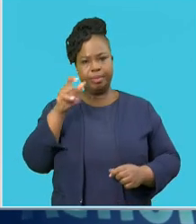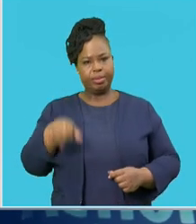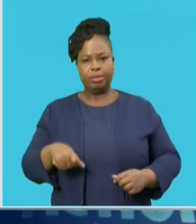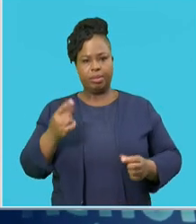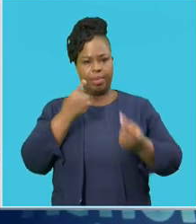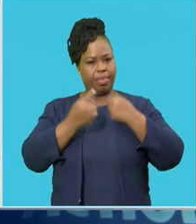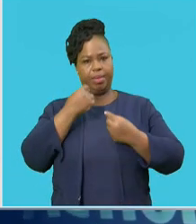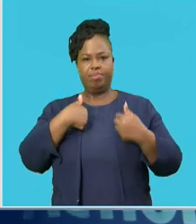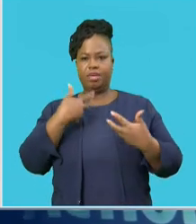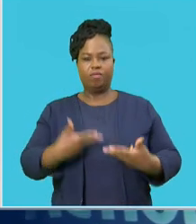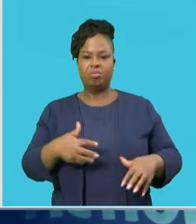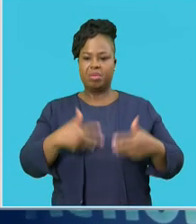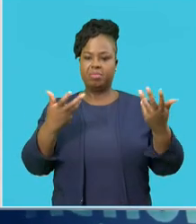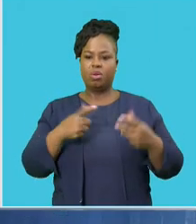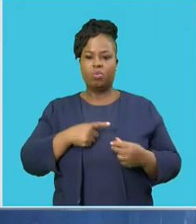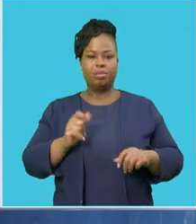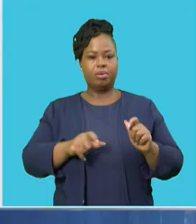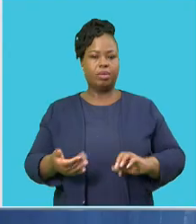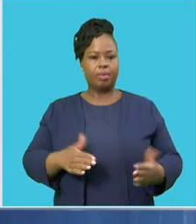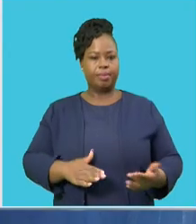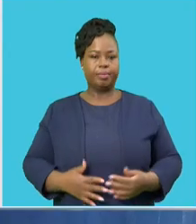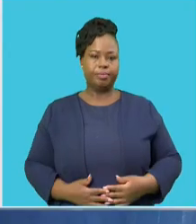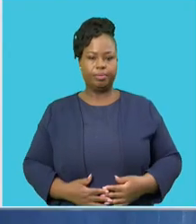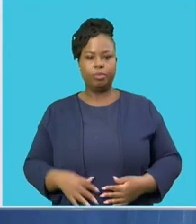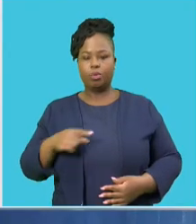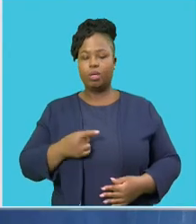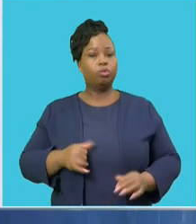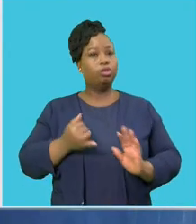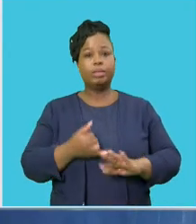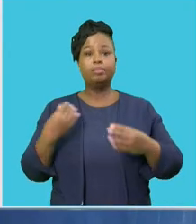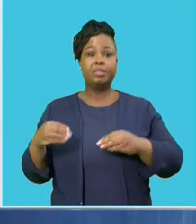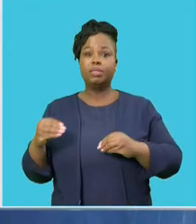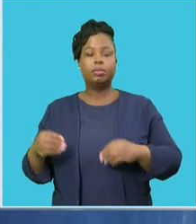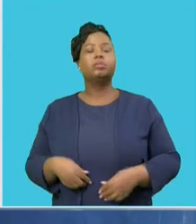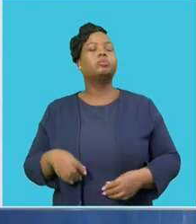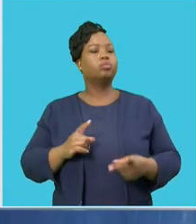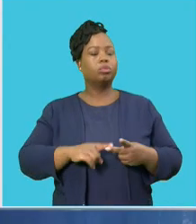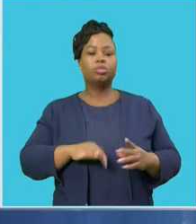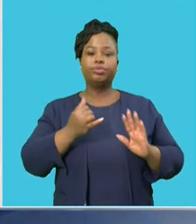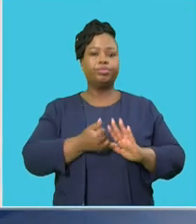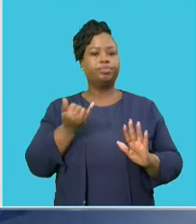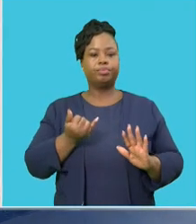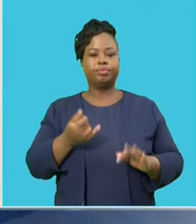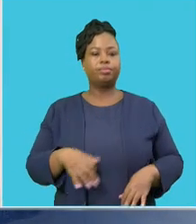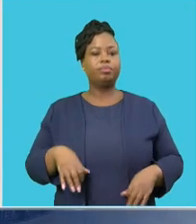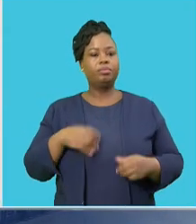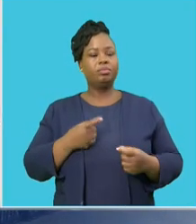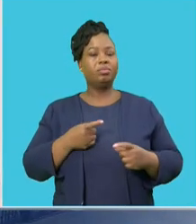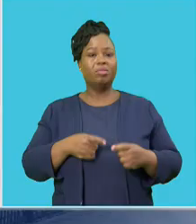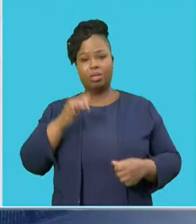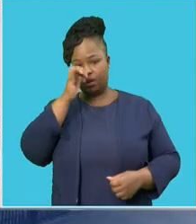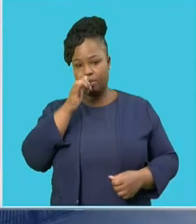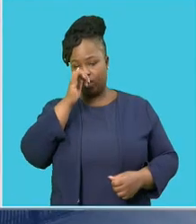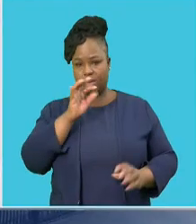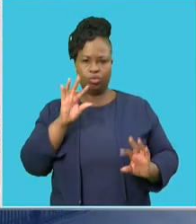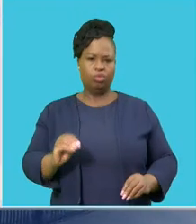blame me for being angry when we lose lives. We're not just losing businesses. We're not just losing our fight against crime.